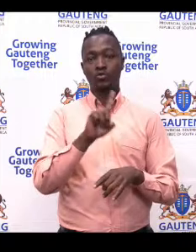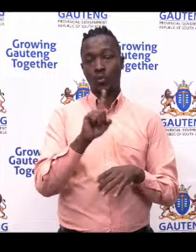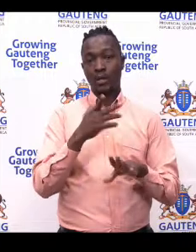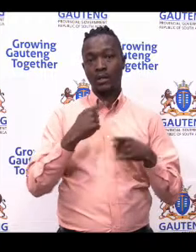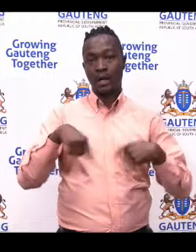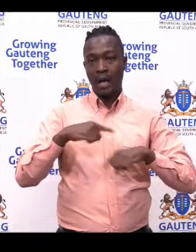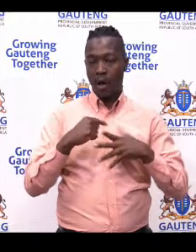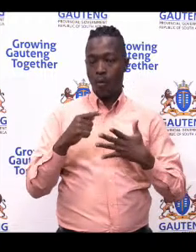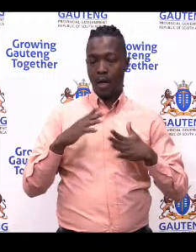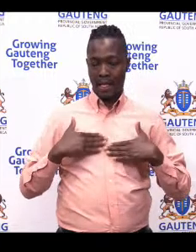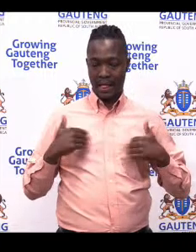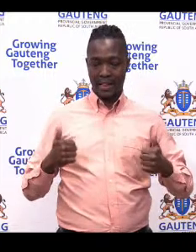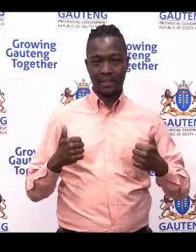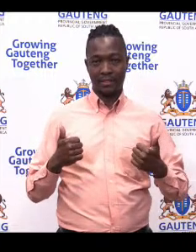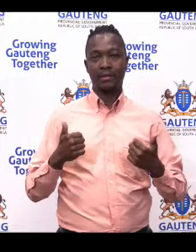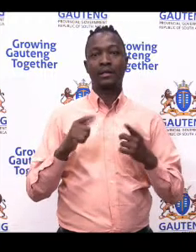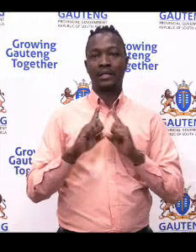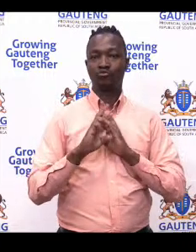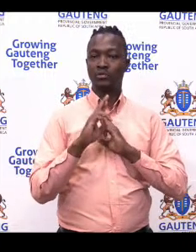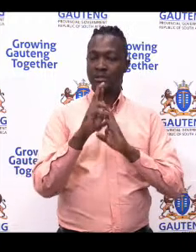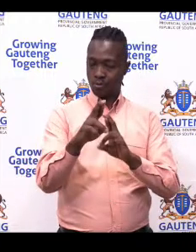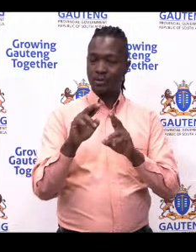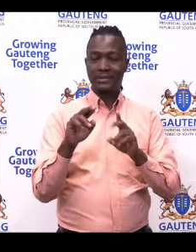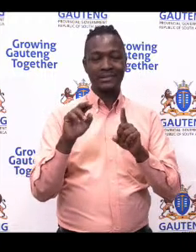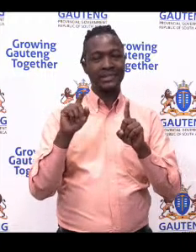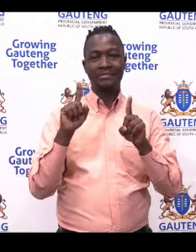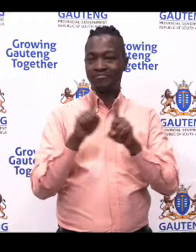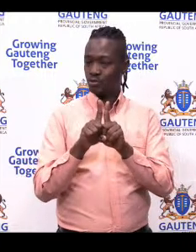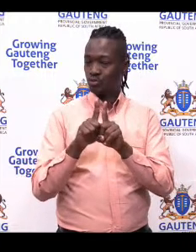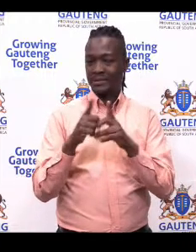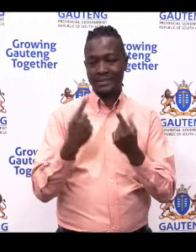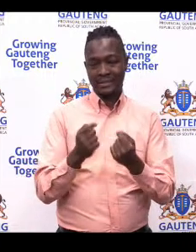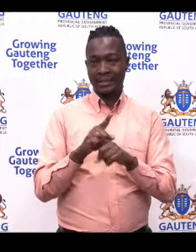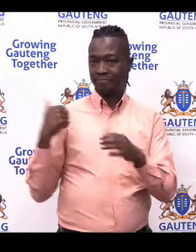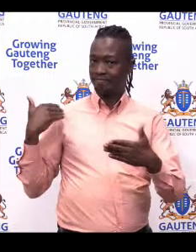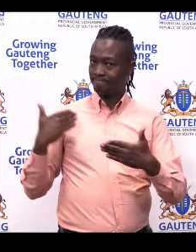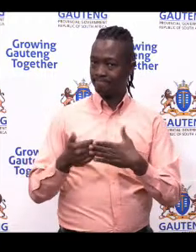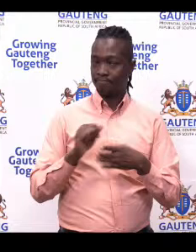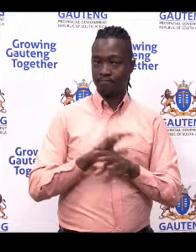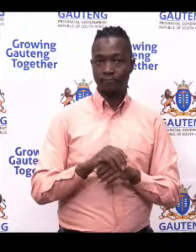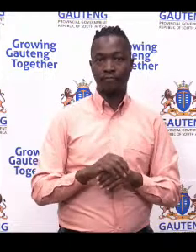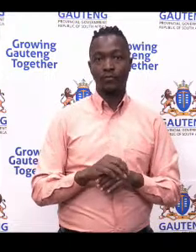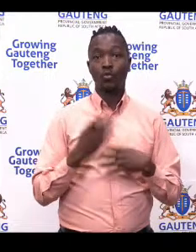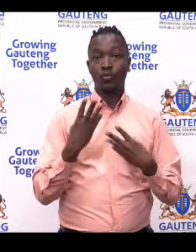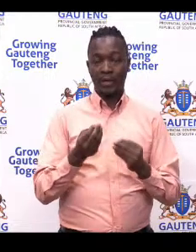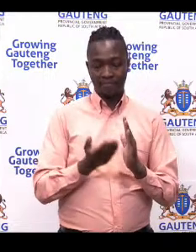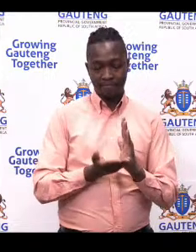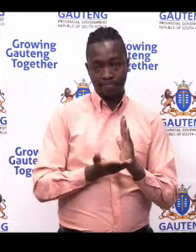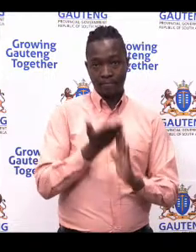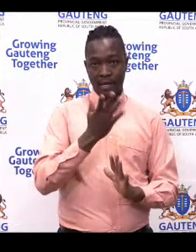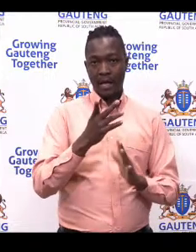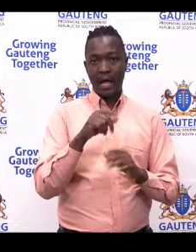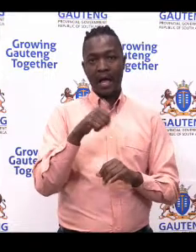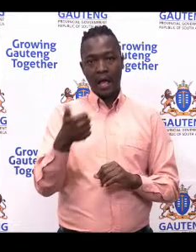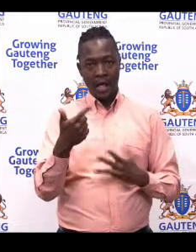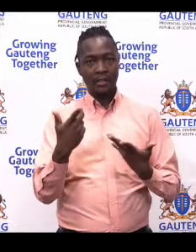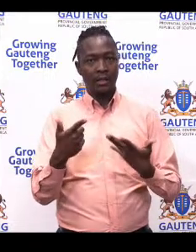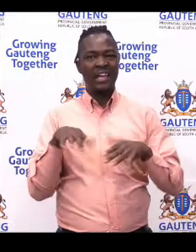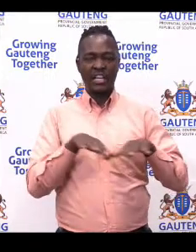comprehensive health response has been all about. We have upscaled a number of activities in this